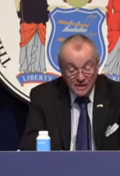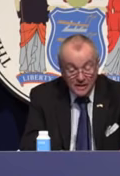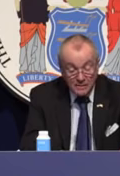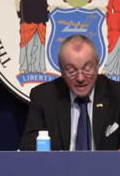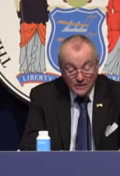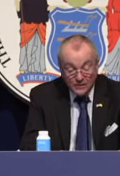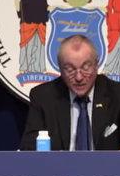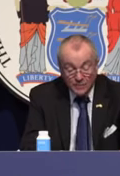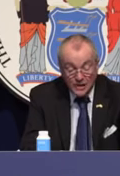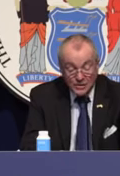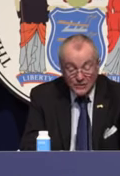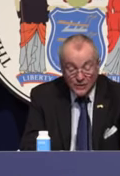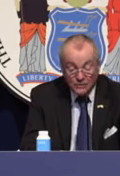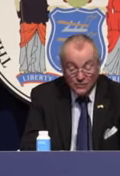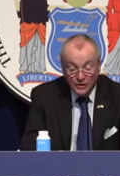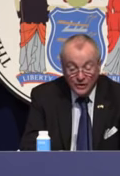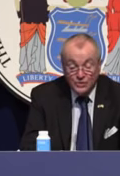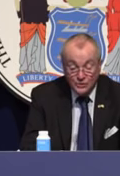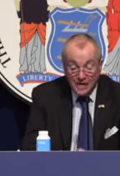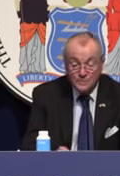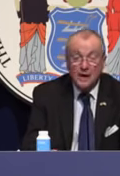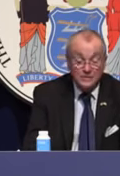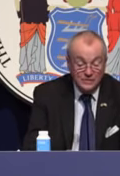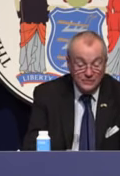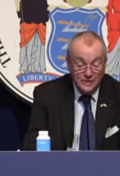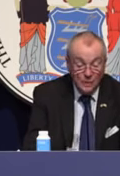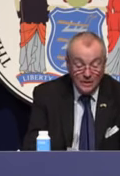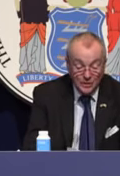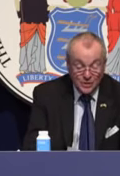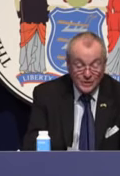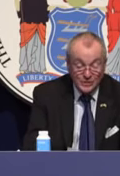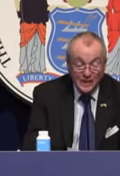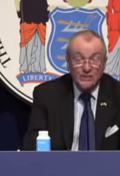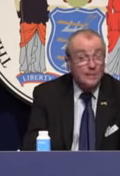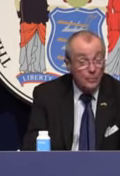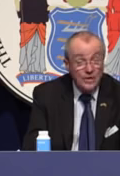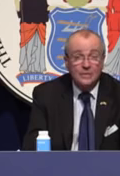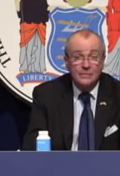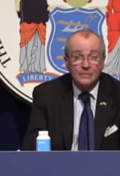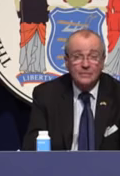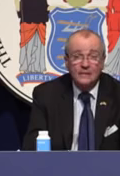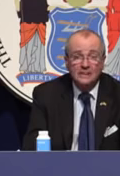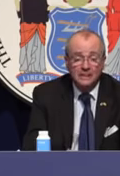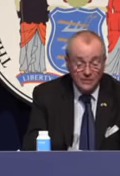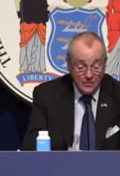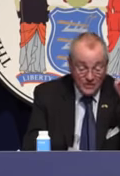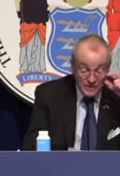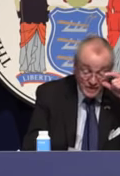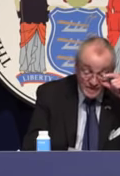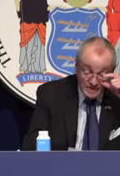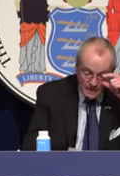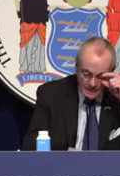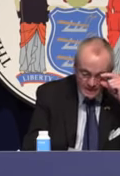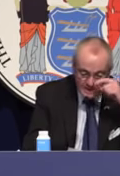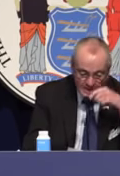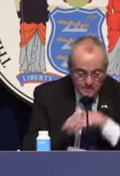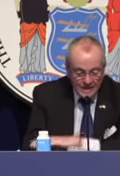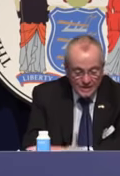necessary medical separation of those who do test positive while ensuring the safe operation, obviously, of our